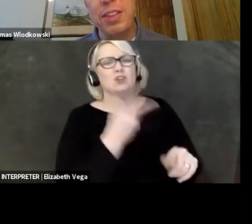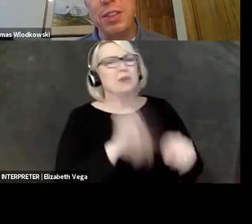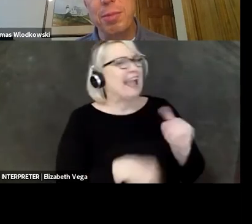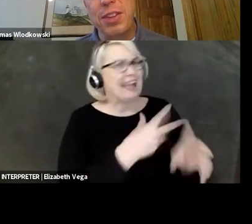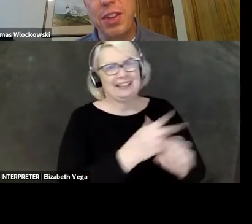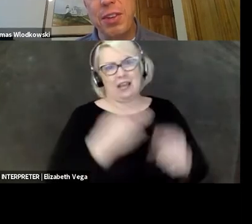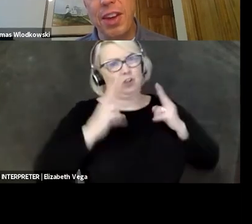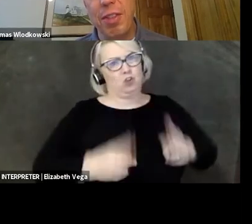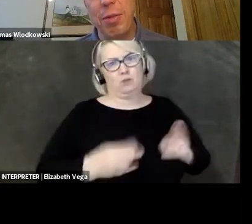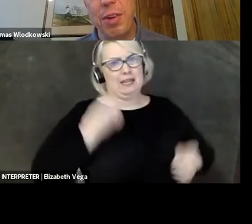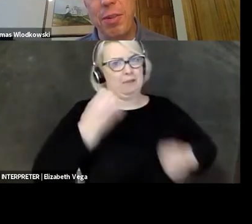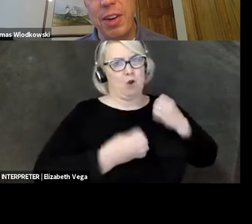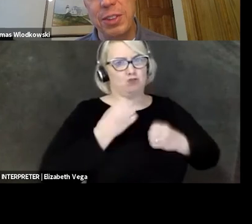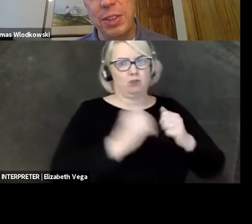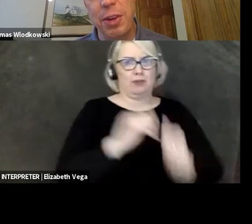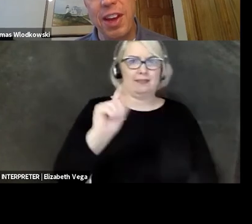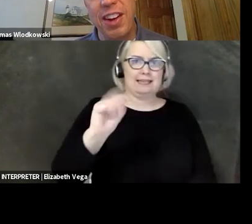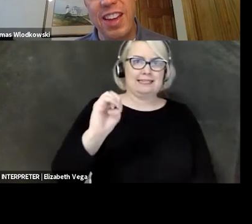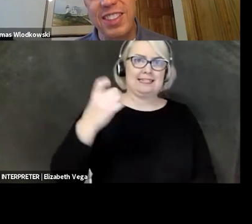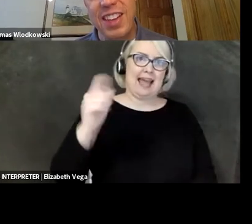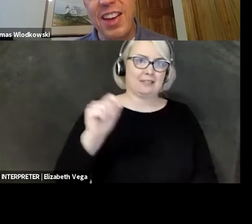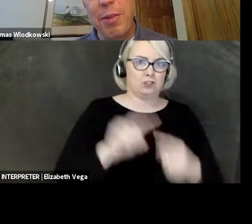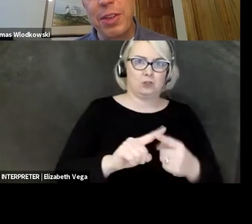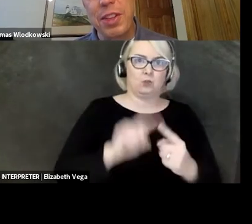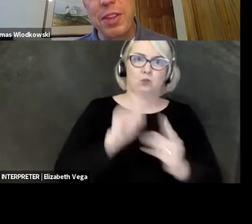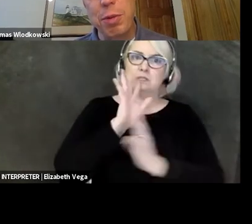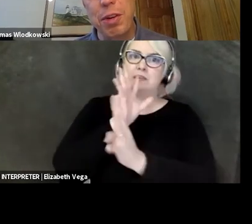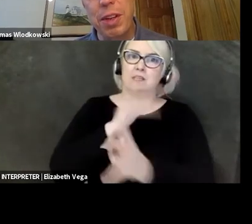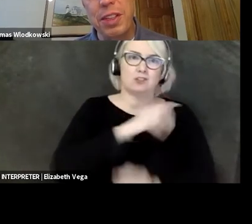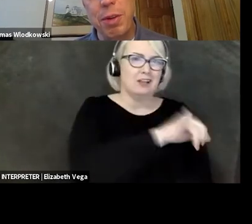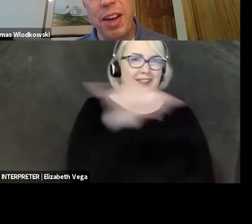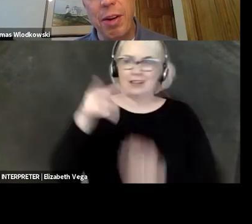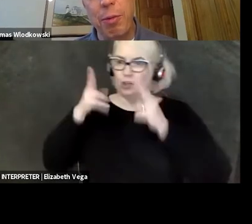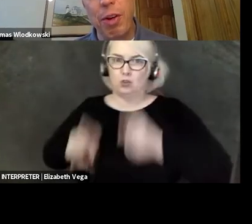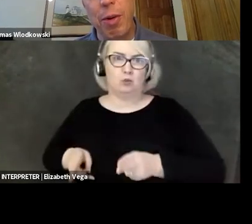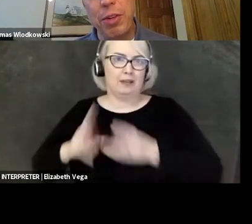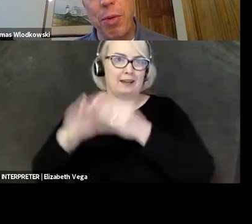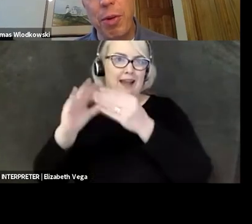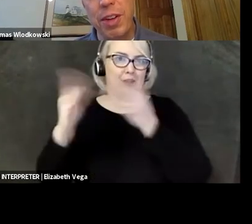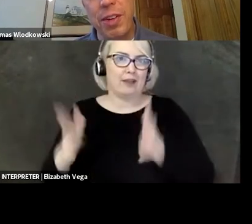with text-to-speech that you can through a narrator. So again, we're just in this weird place right now.